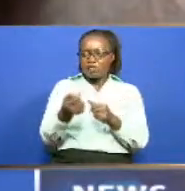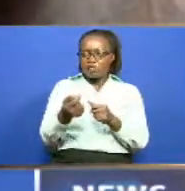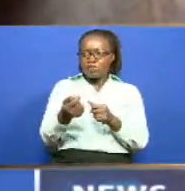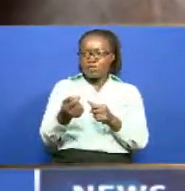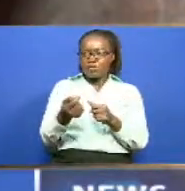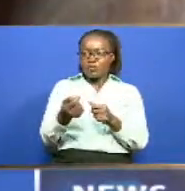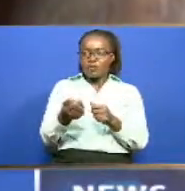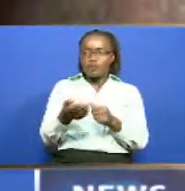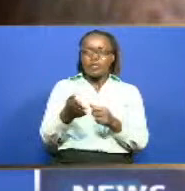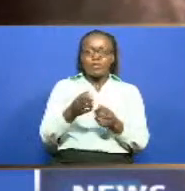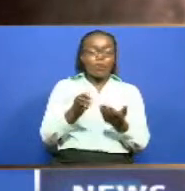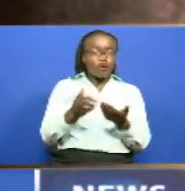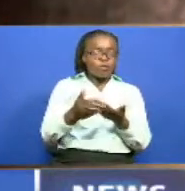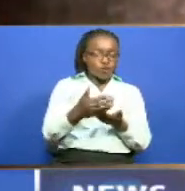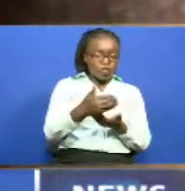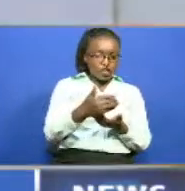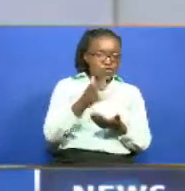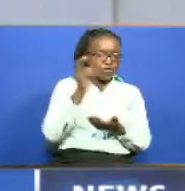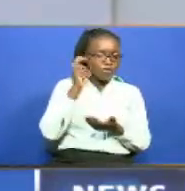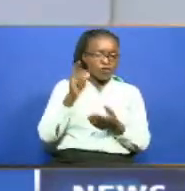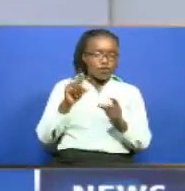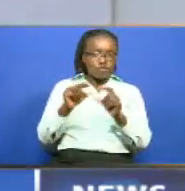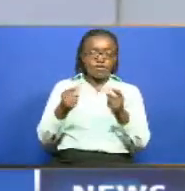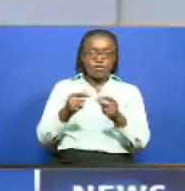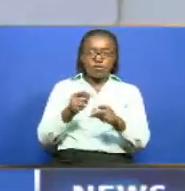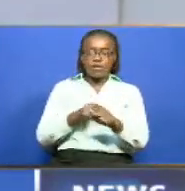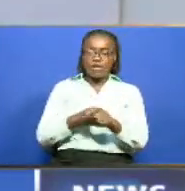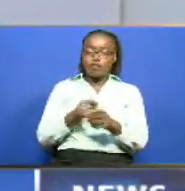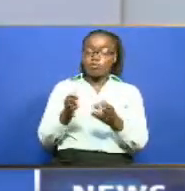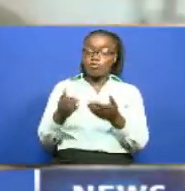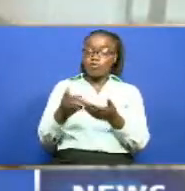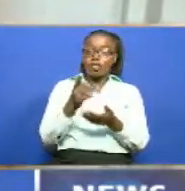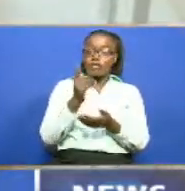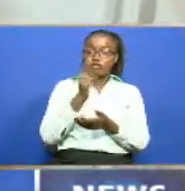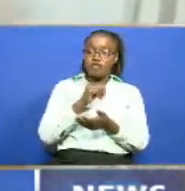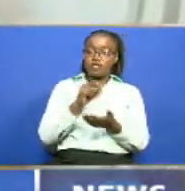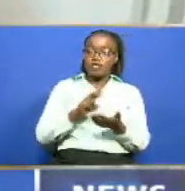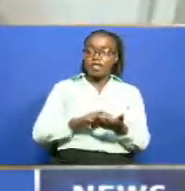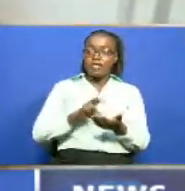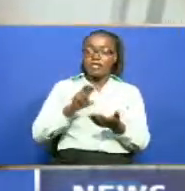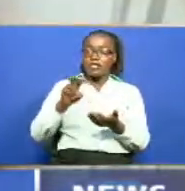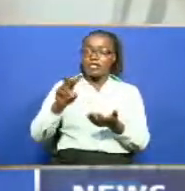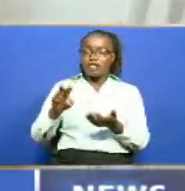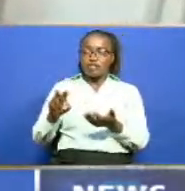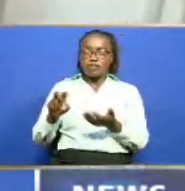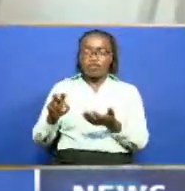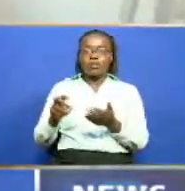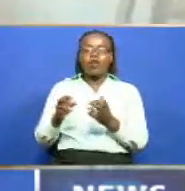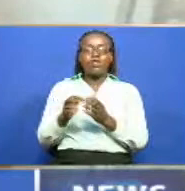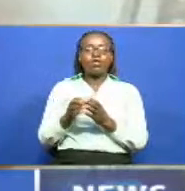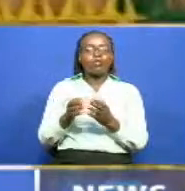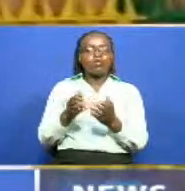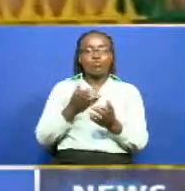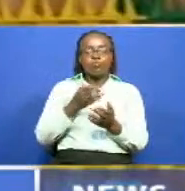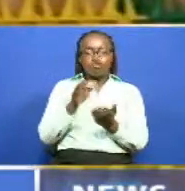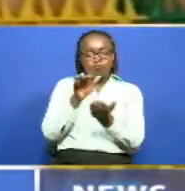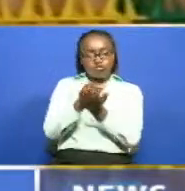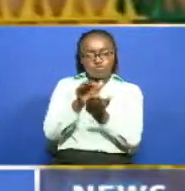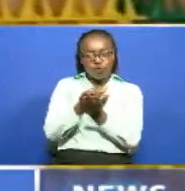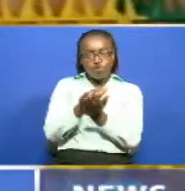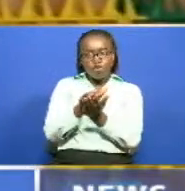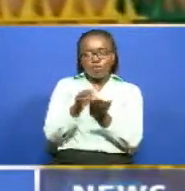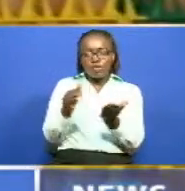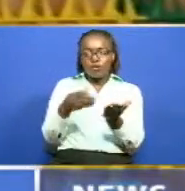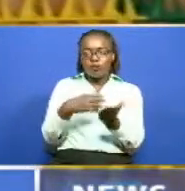of eggs at the Mwereri group. Once these eggs are collected, they are transported to a cold storage facility for packaging. We sell it